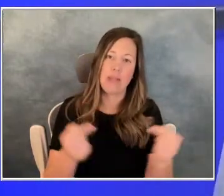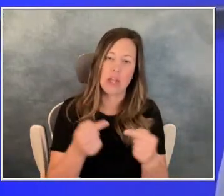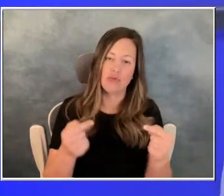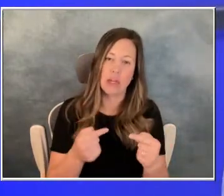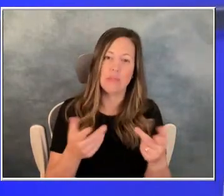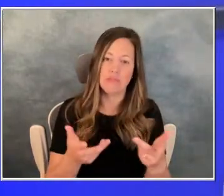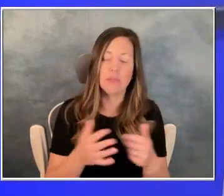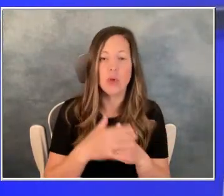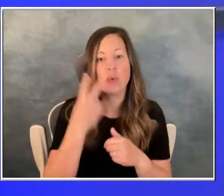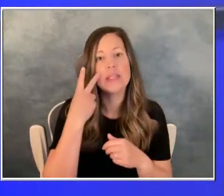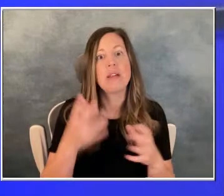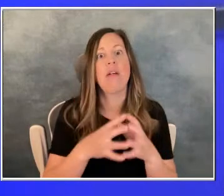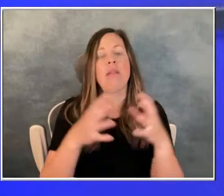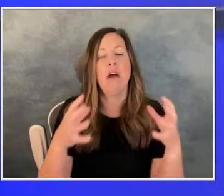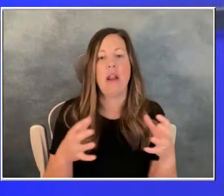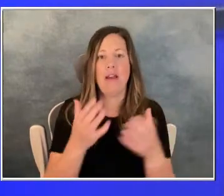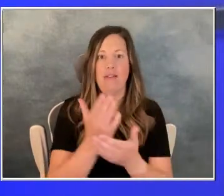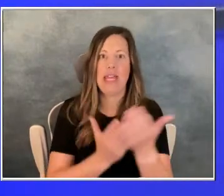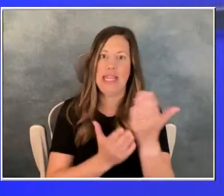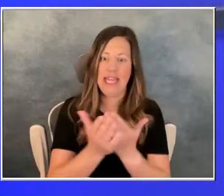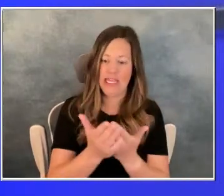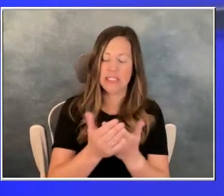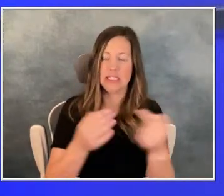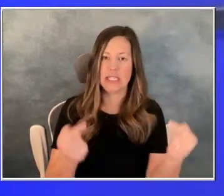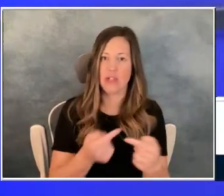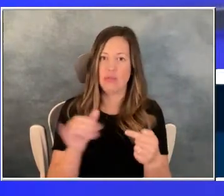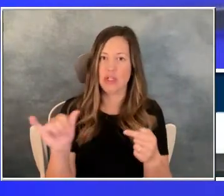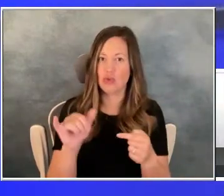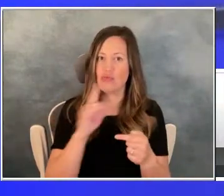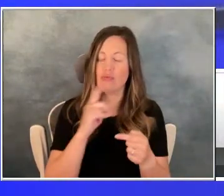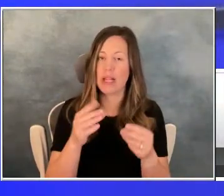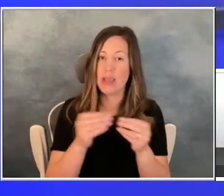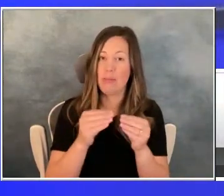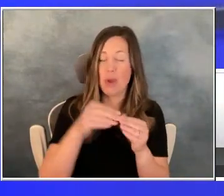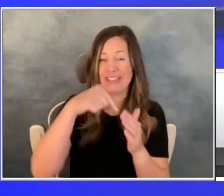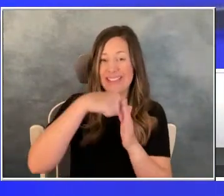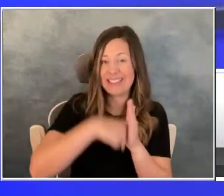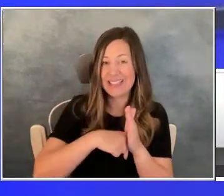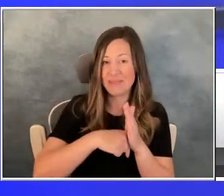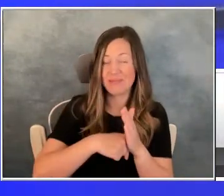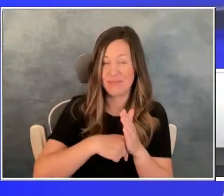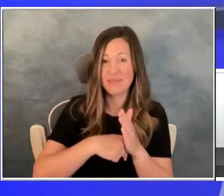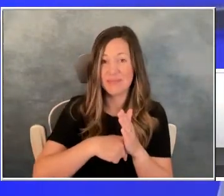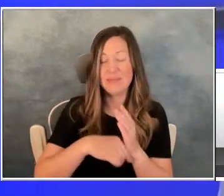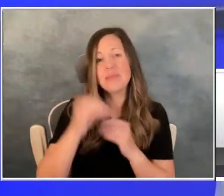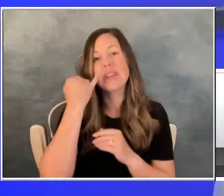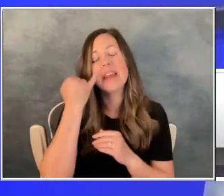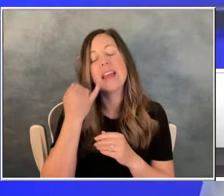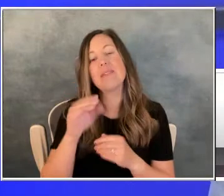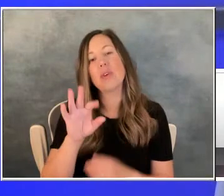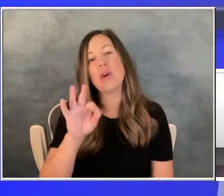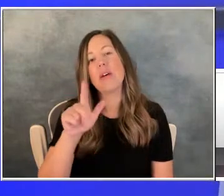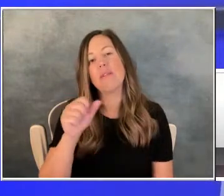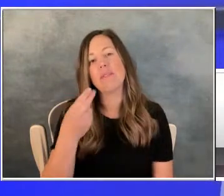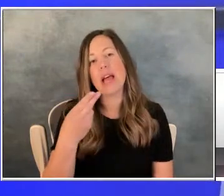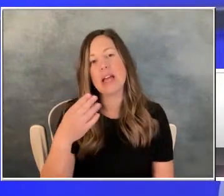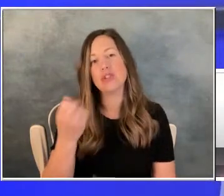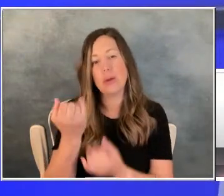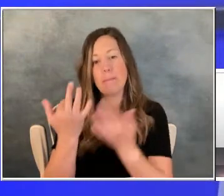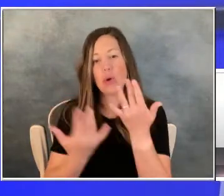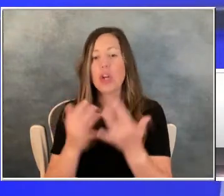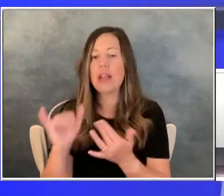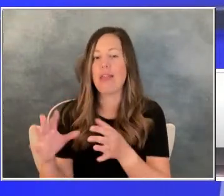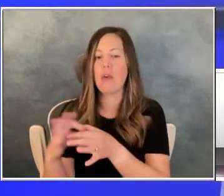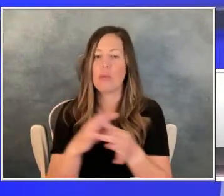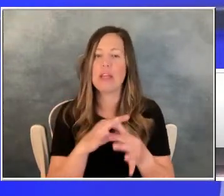of the hand also, and those are much deeper. And anytime there is a flash burn, which most of the fireworks-related injury, we